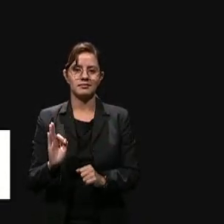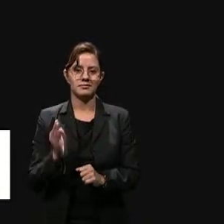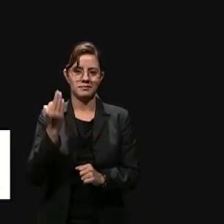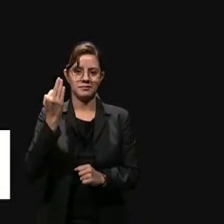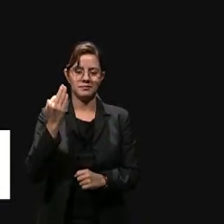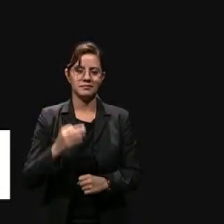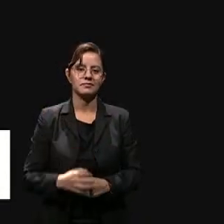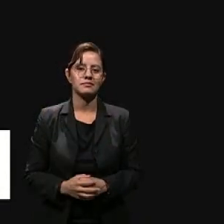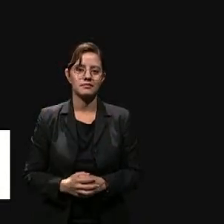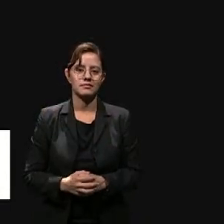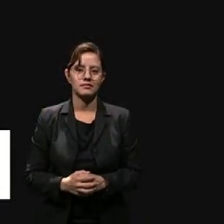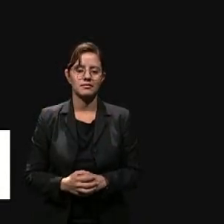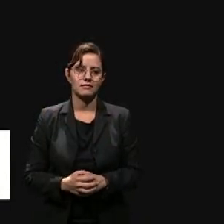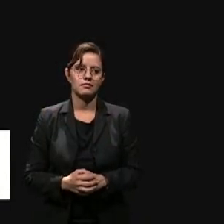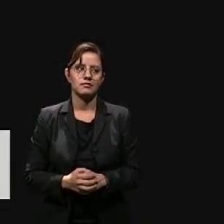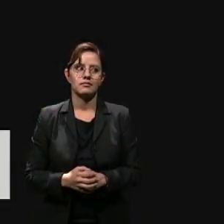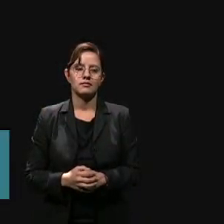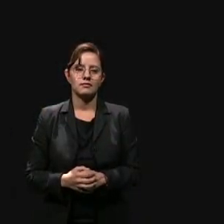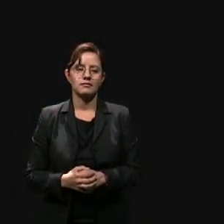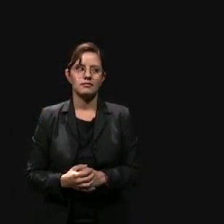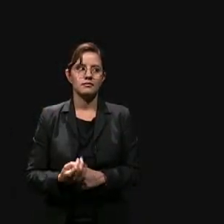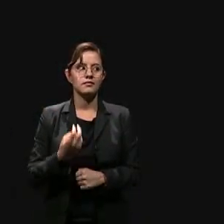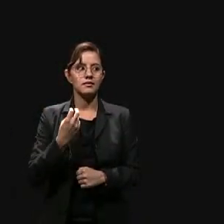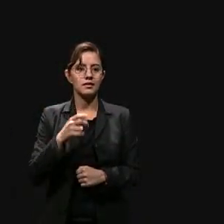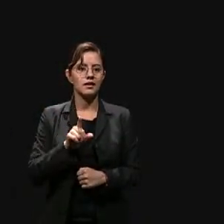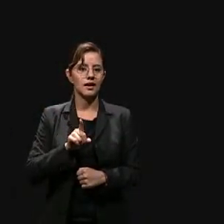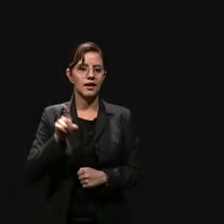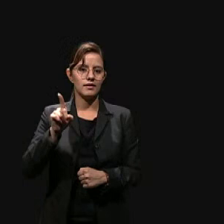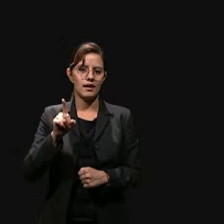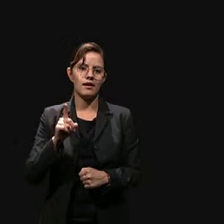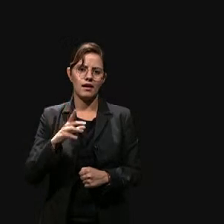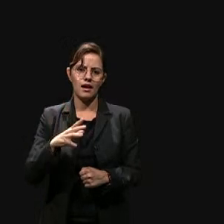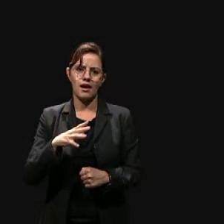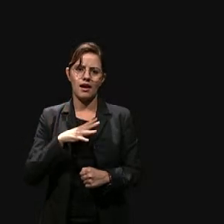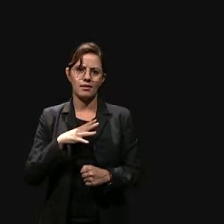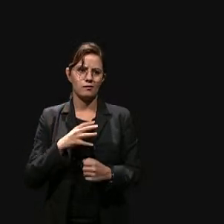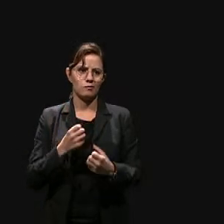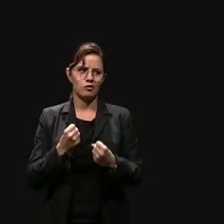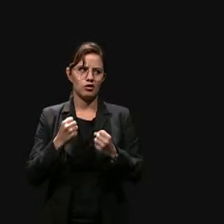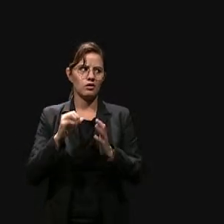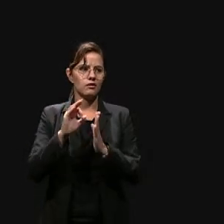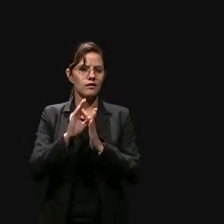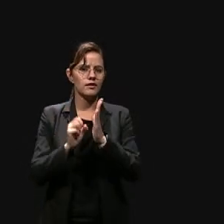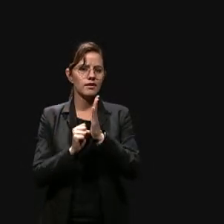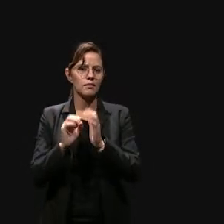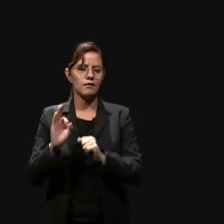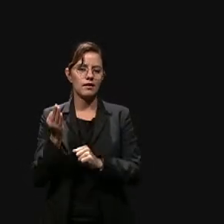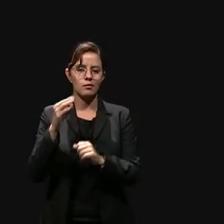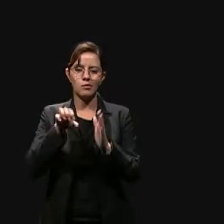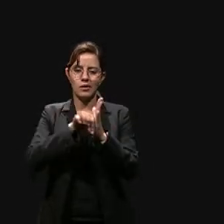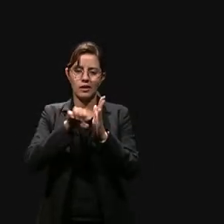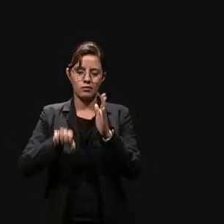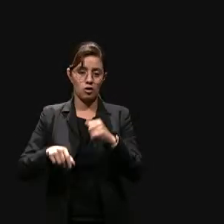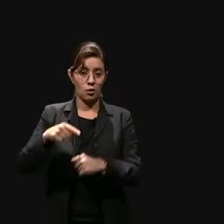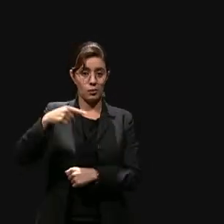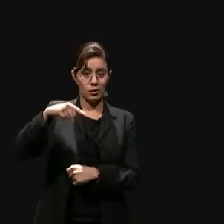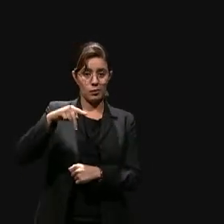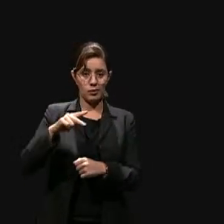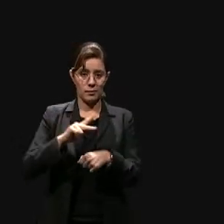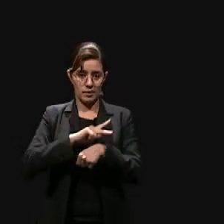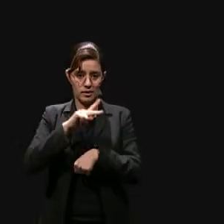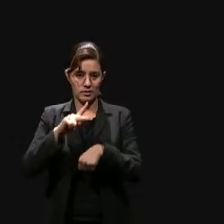in many ways than many of your countries, is still able to ensure that voters all across the United States have